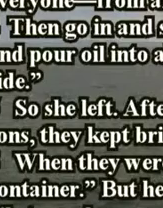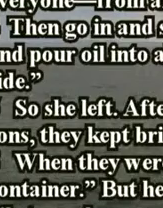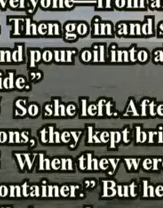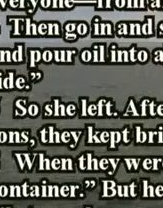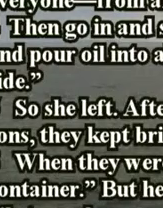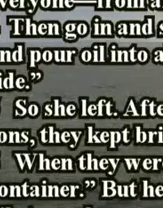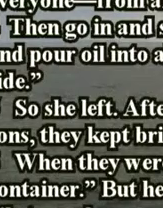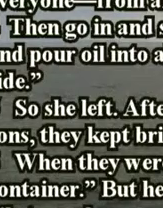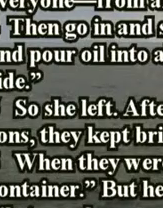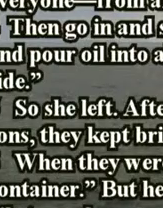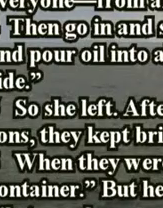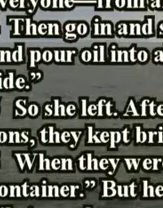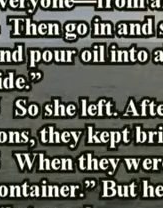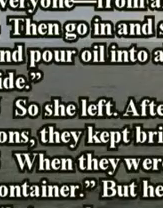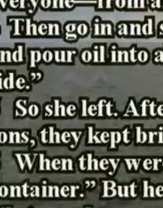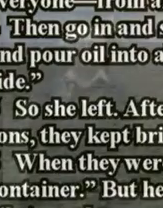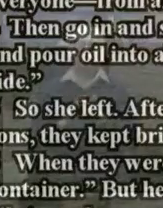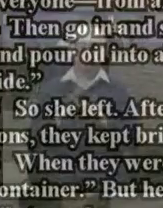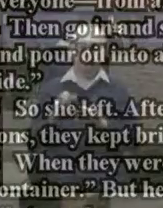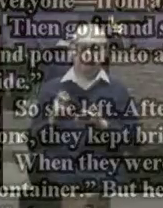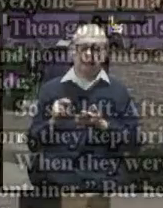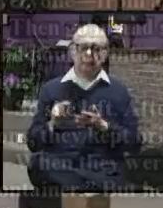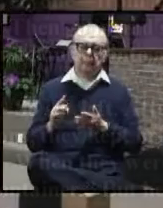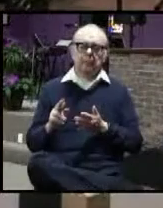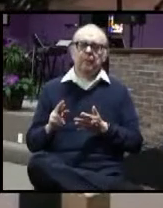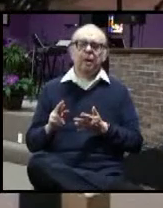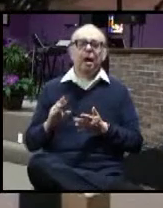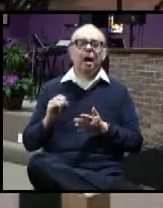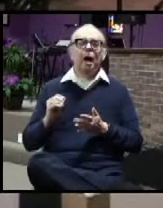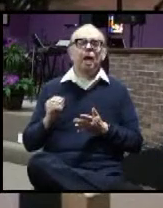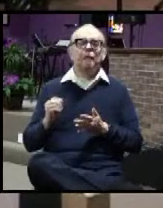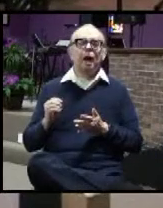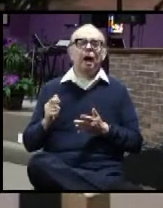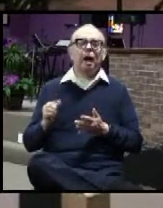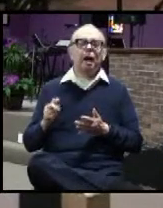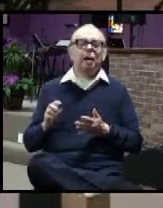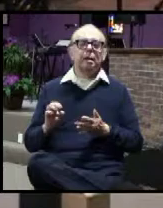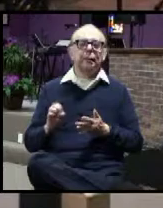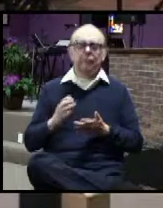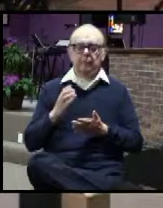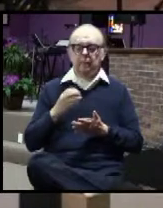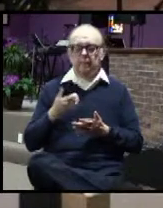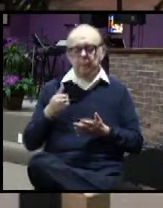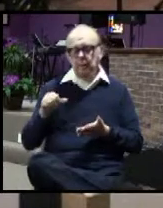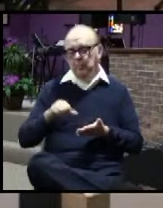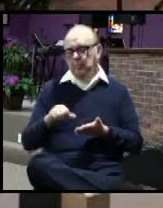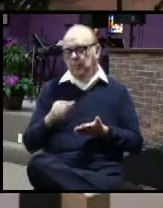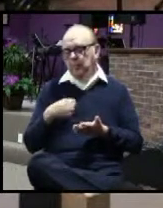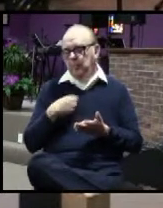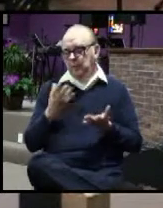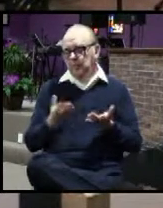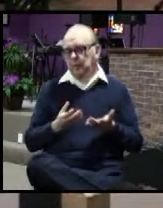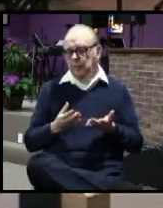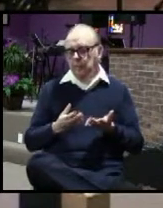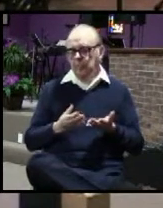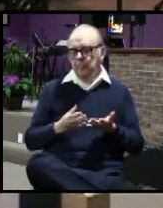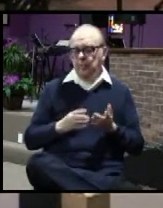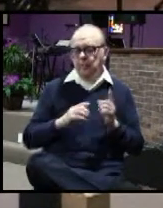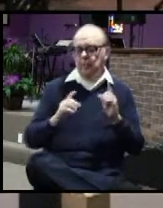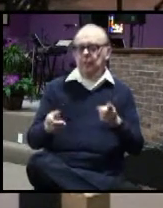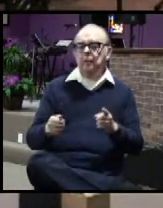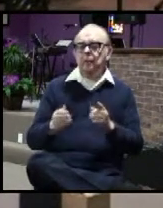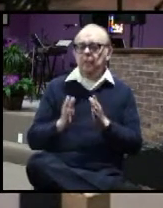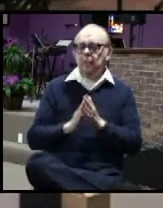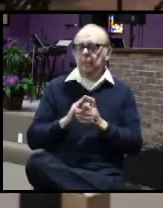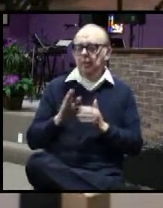said, "except a small jar of olive oil." Elisha says, "Here's what I want you to do. Go around and ask all